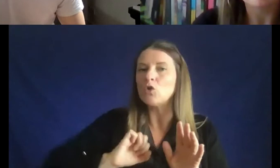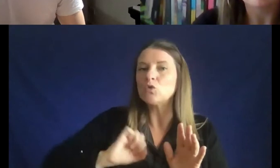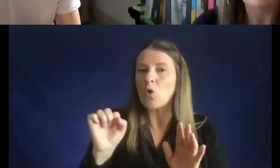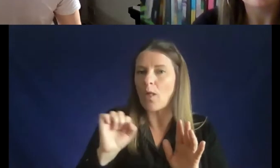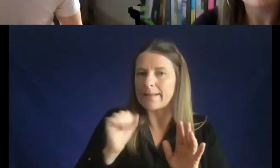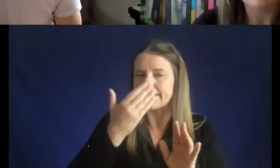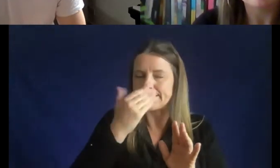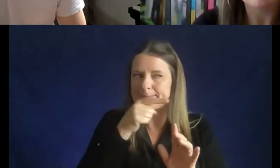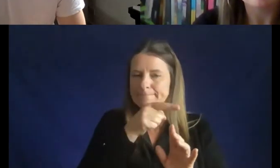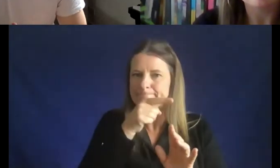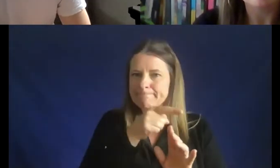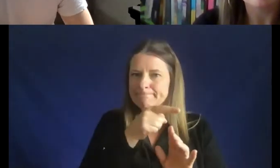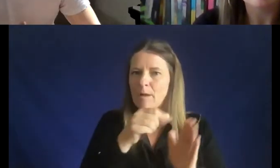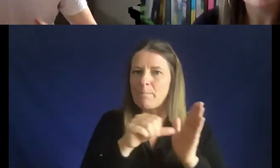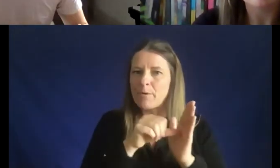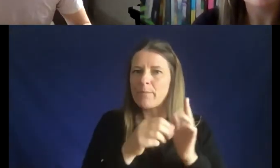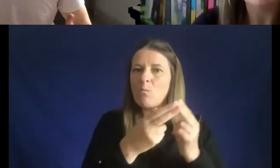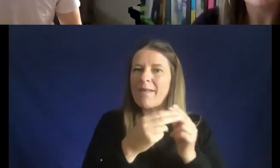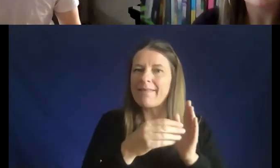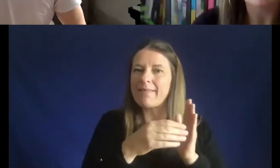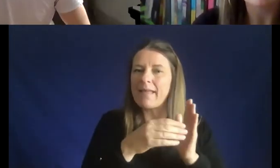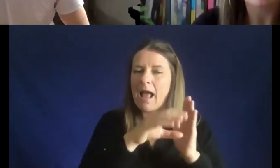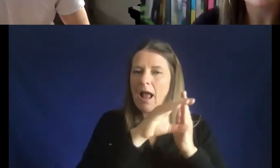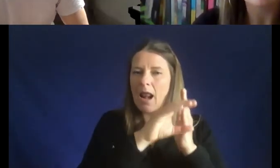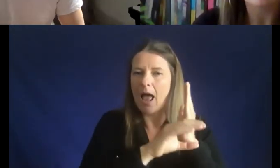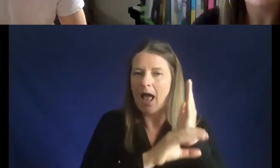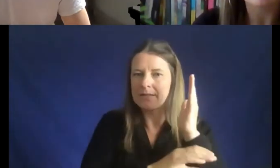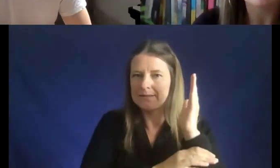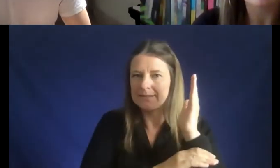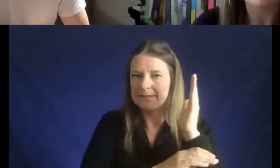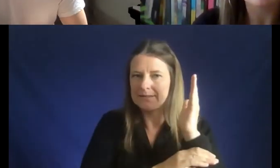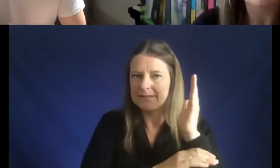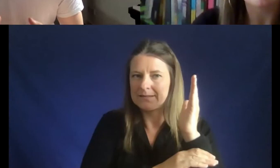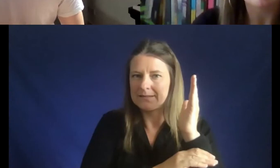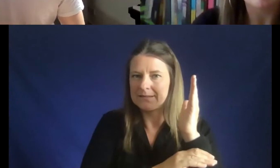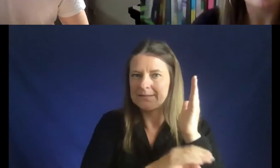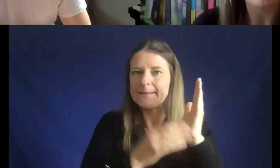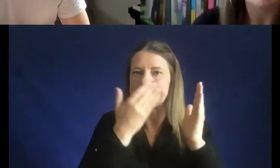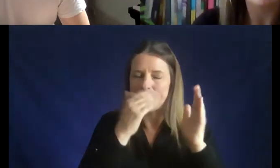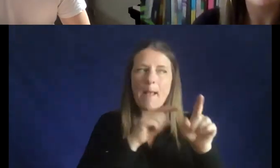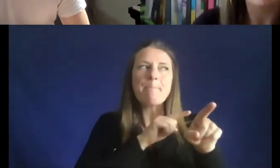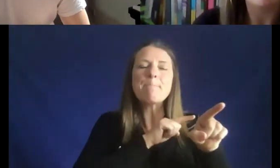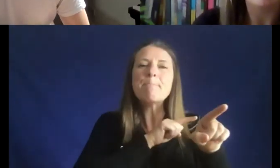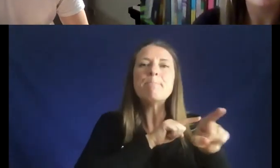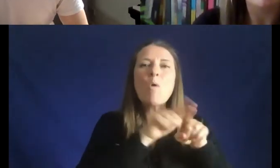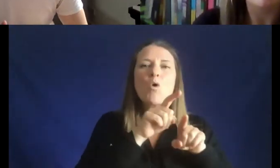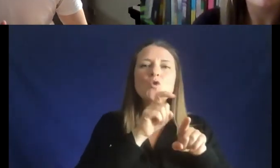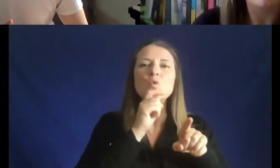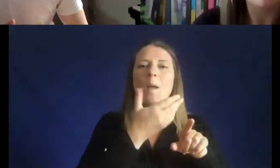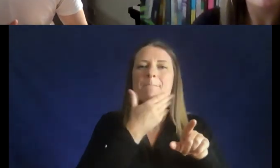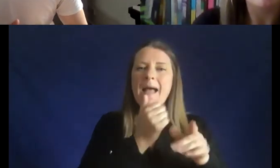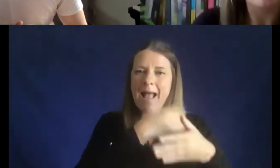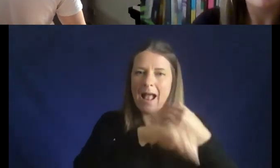the majority of men in prison in Scotland are working class men. And